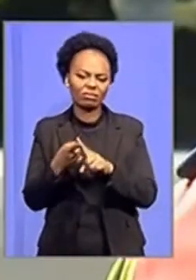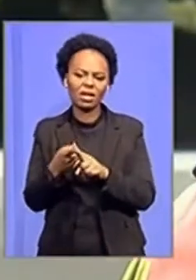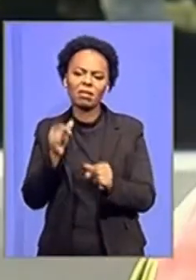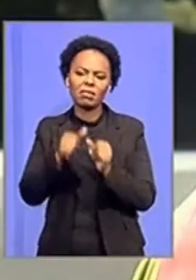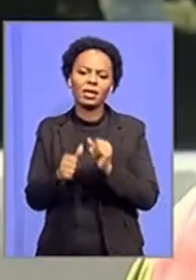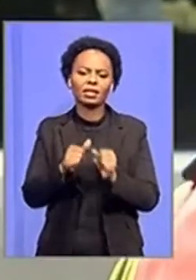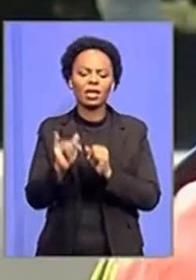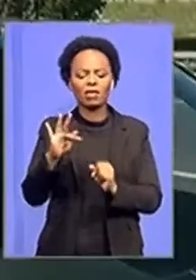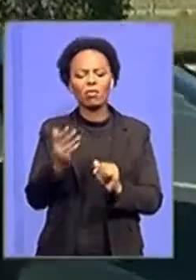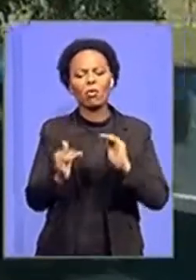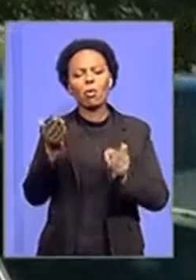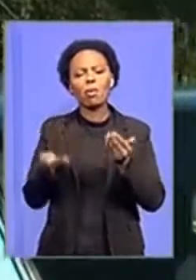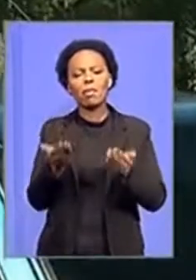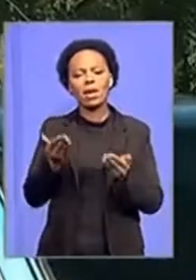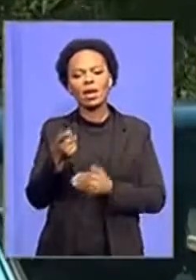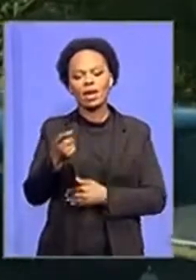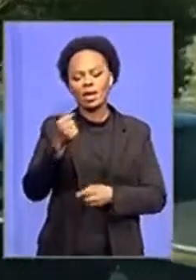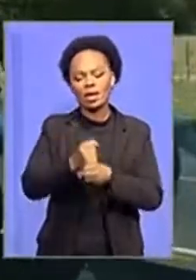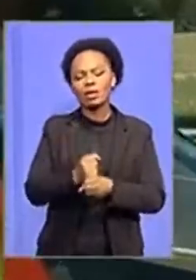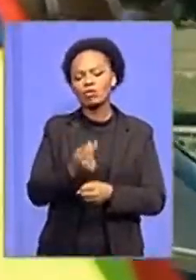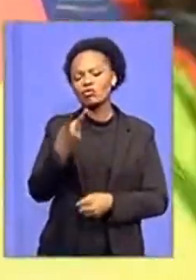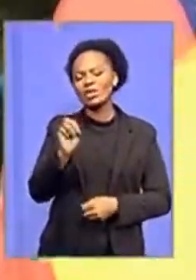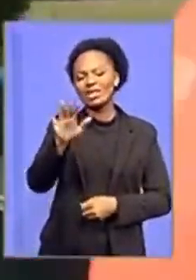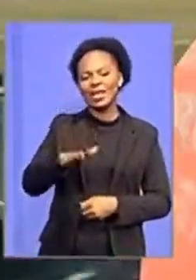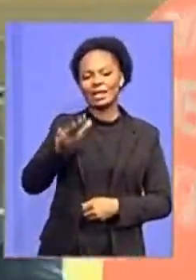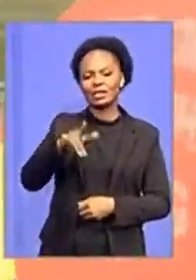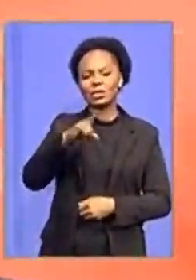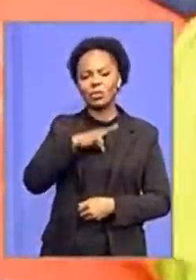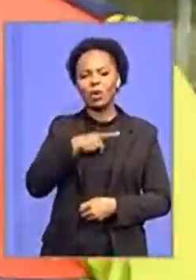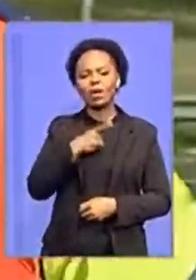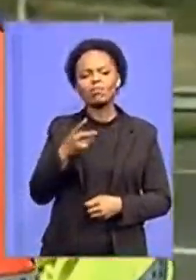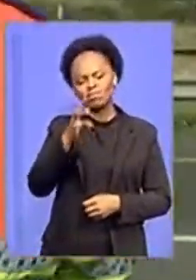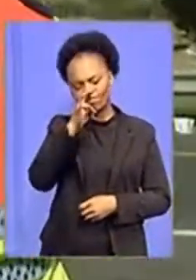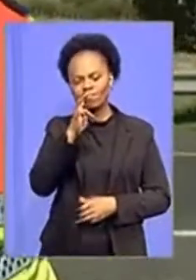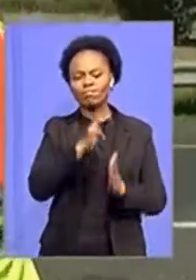2019 ka ge melao ya kiletšo ya mosepelo e be e matlafaditšwe.